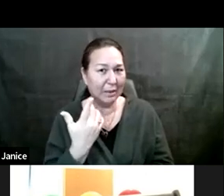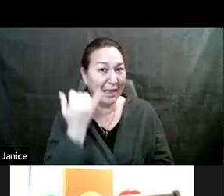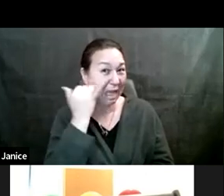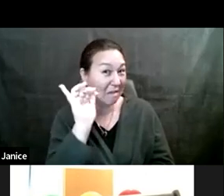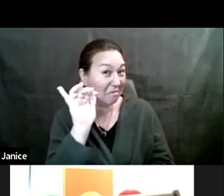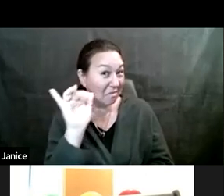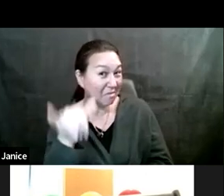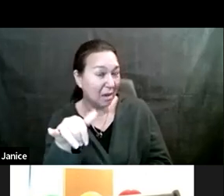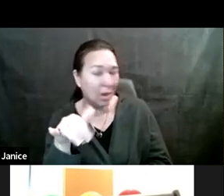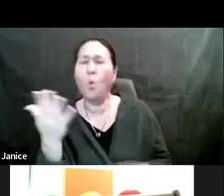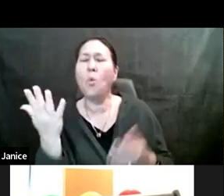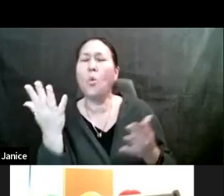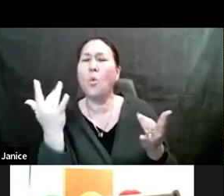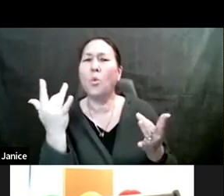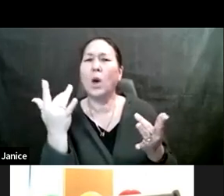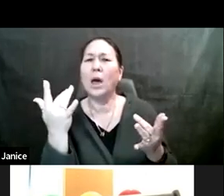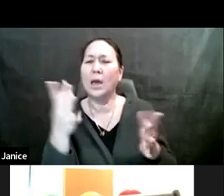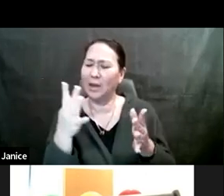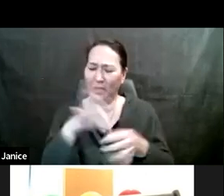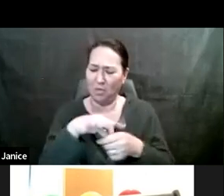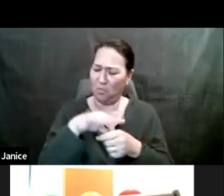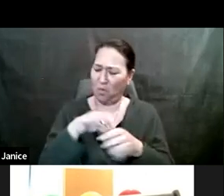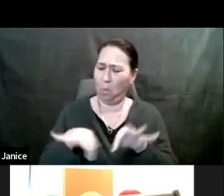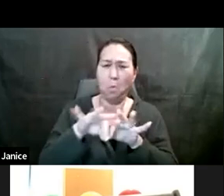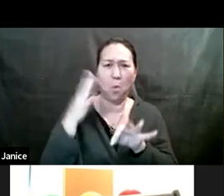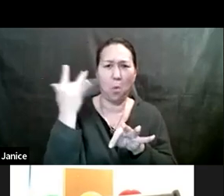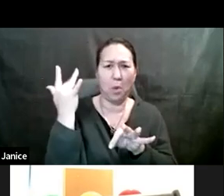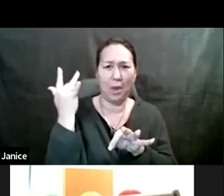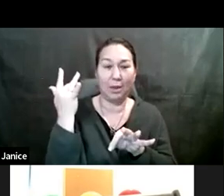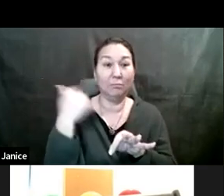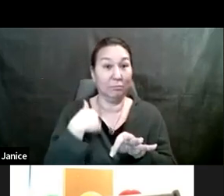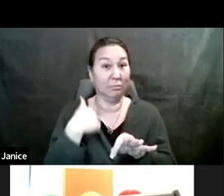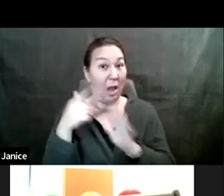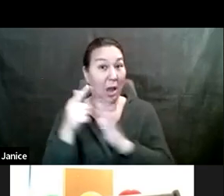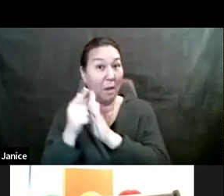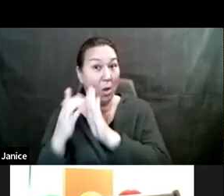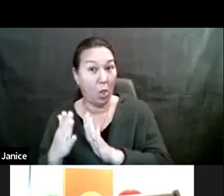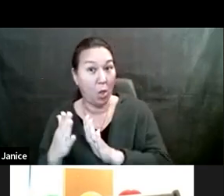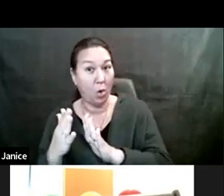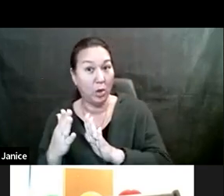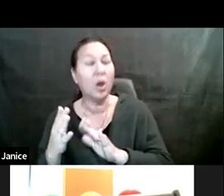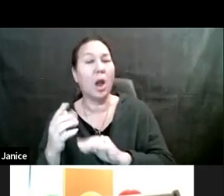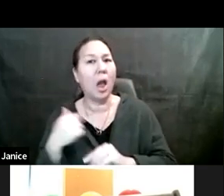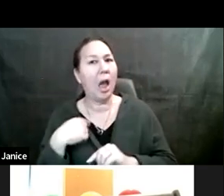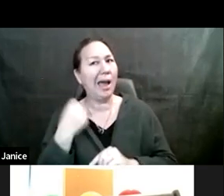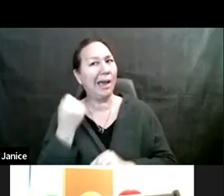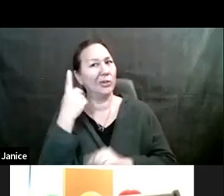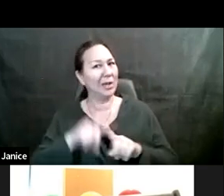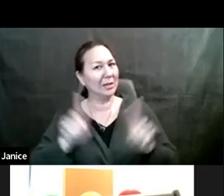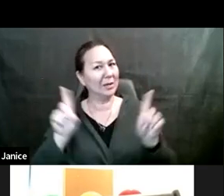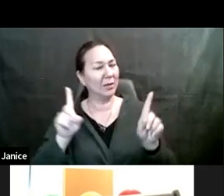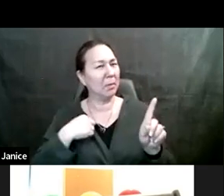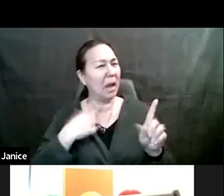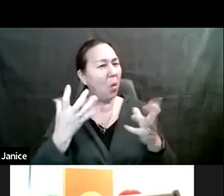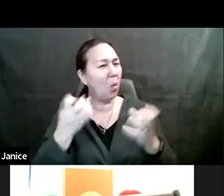so what's the importance of the vote I understand I'm a lawyer but I understand differently but I would like to hear